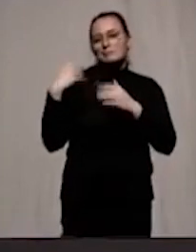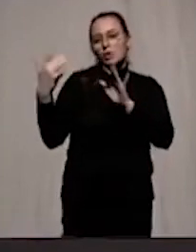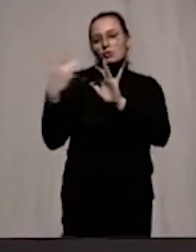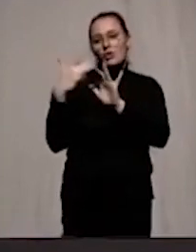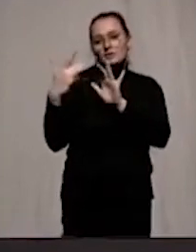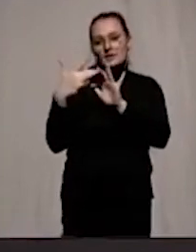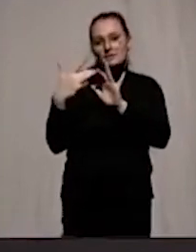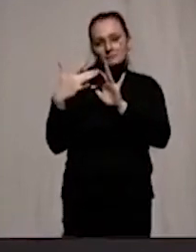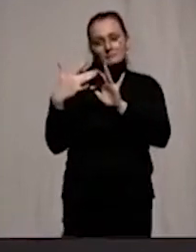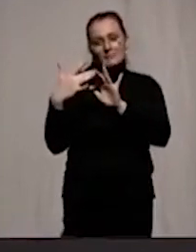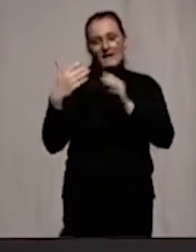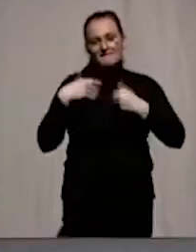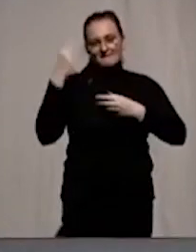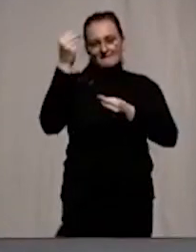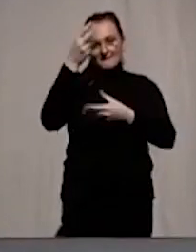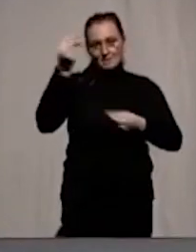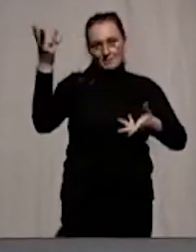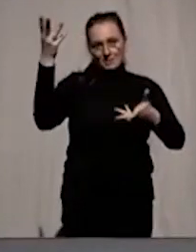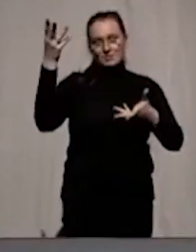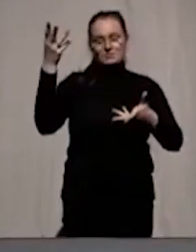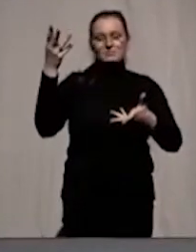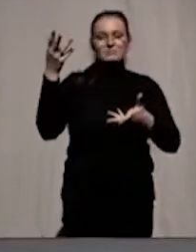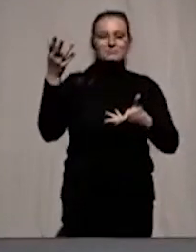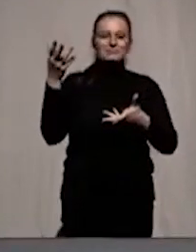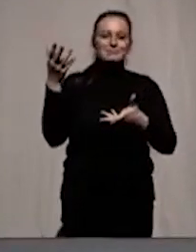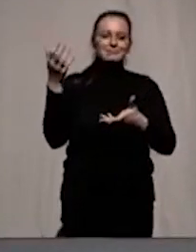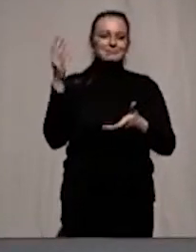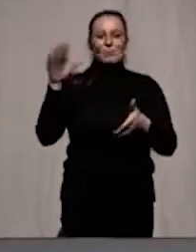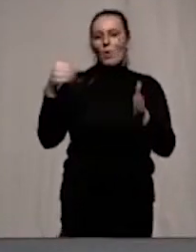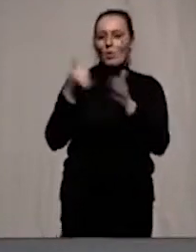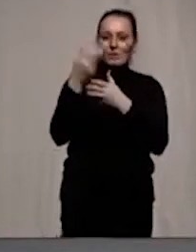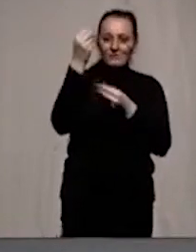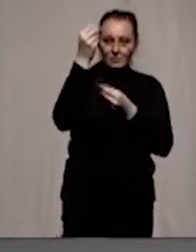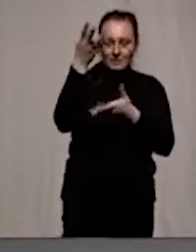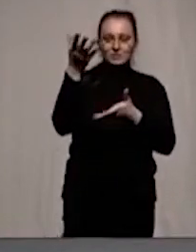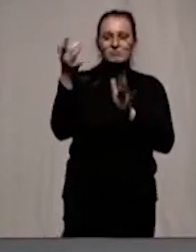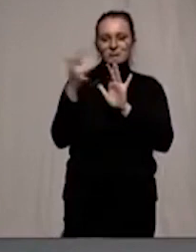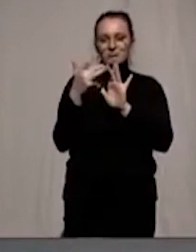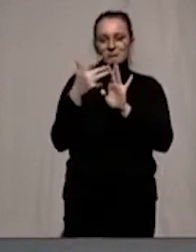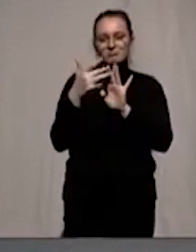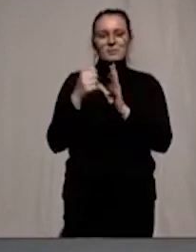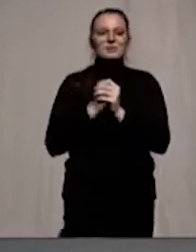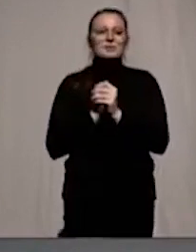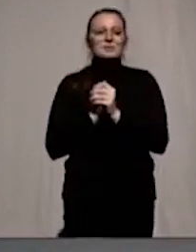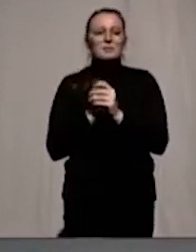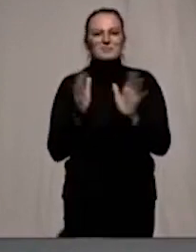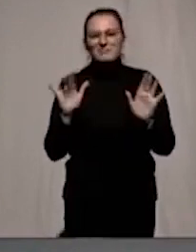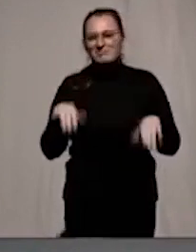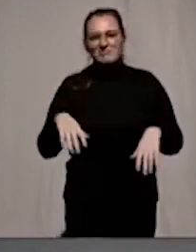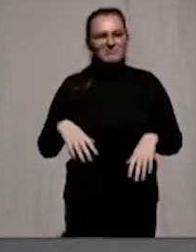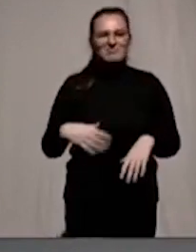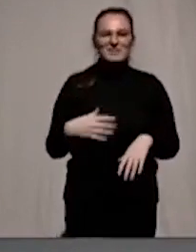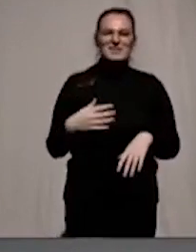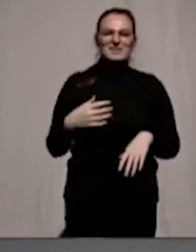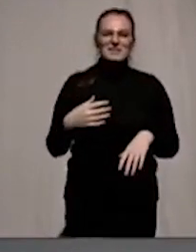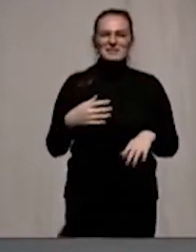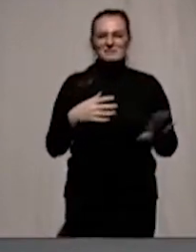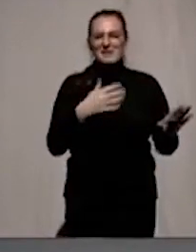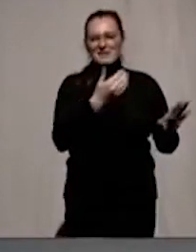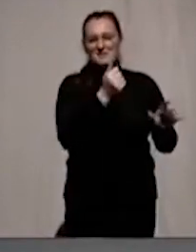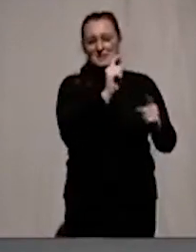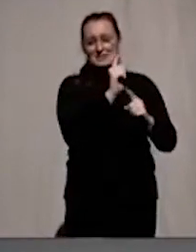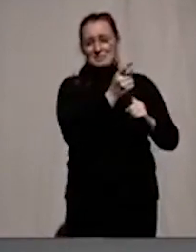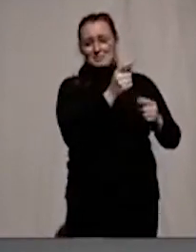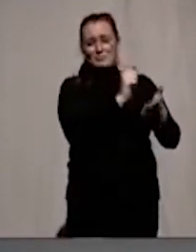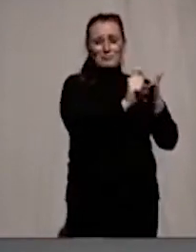show you. I'll have that at the end so you guys can get all my contact info. But we'll just spare you the 15 minutes of actually writing a song.